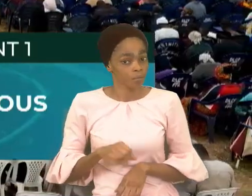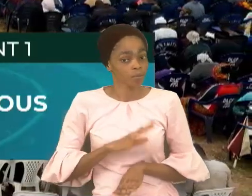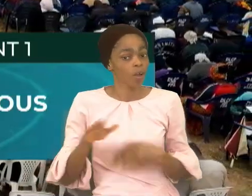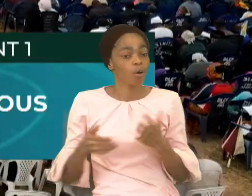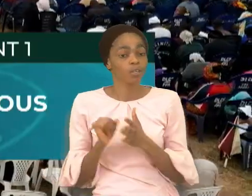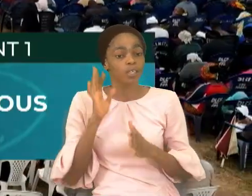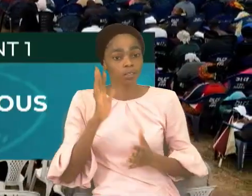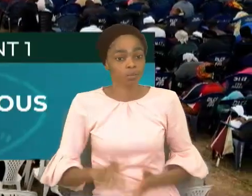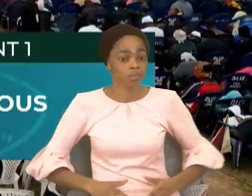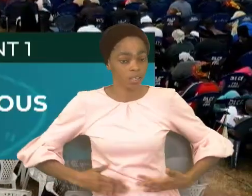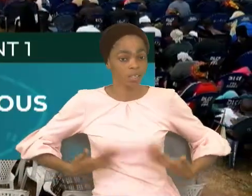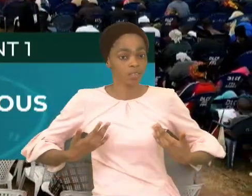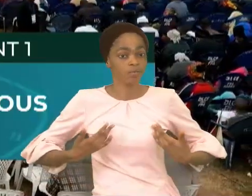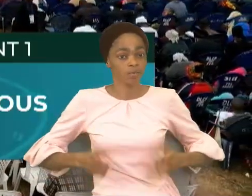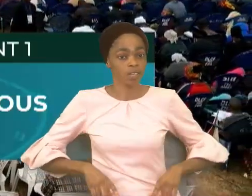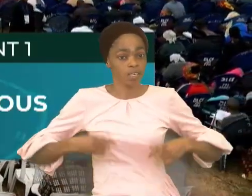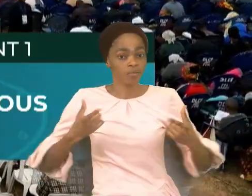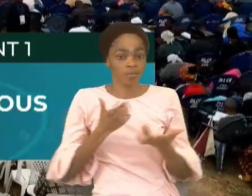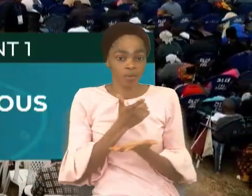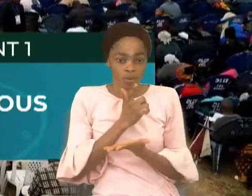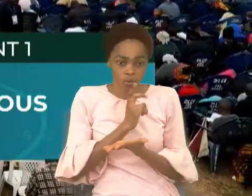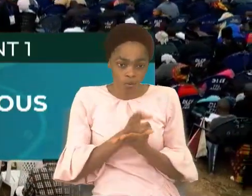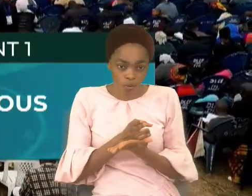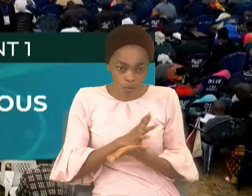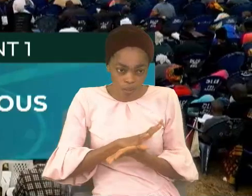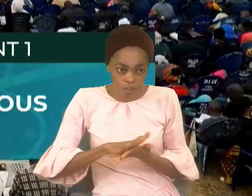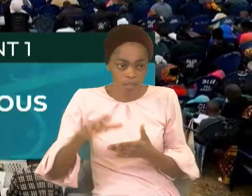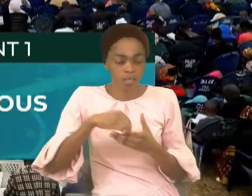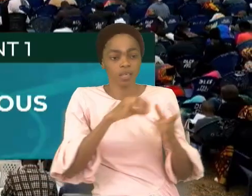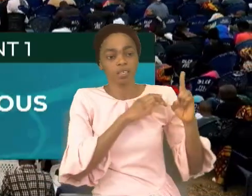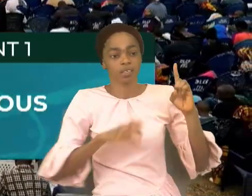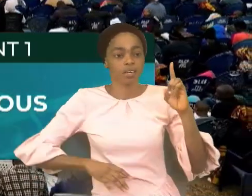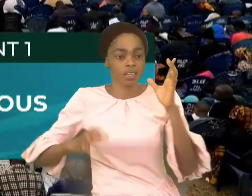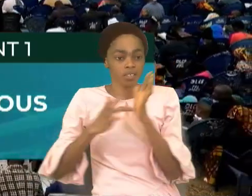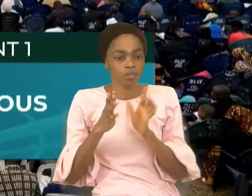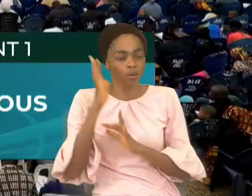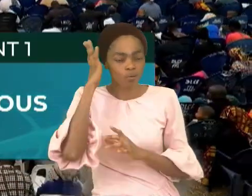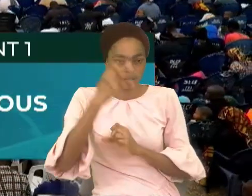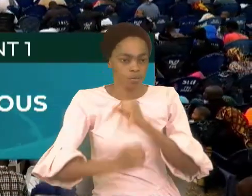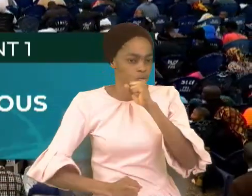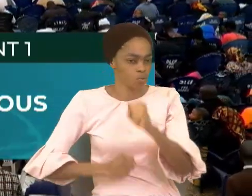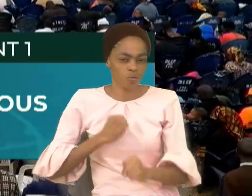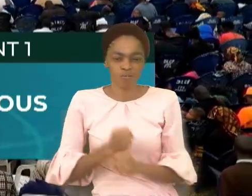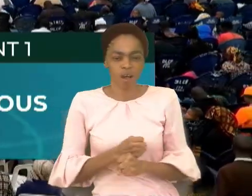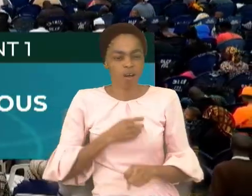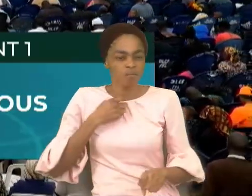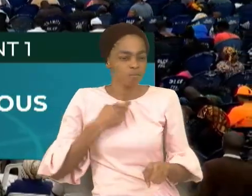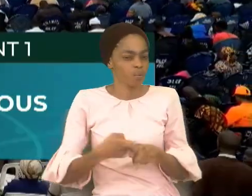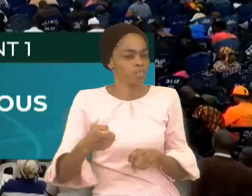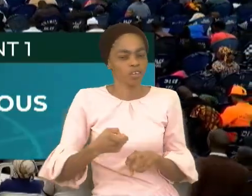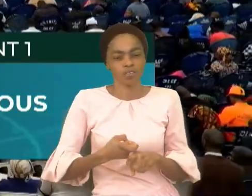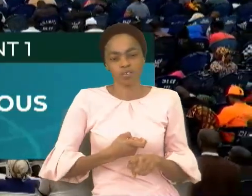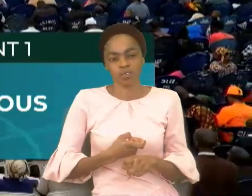suffer persecution. Shadrach, Meshach, and Abednego, they were going through persecution, but they went through